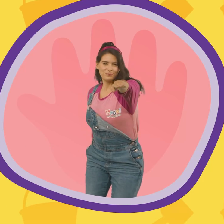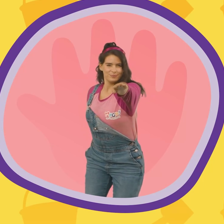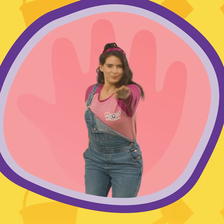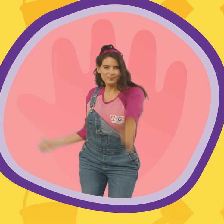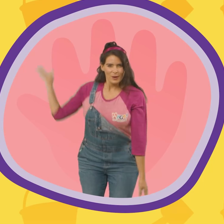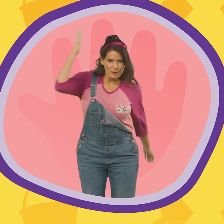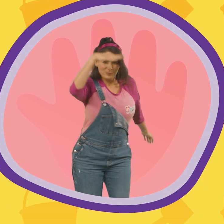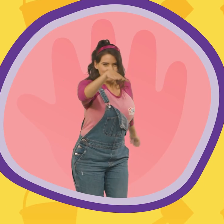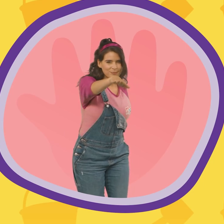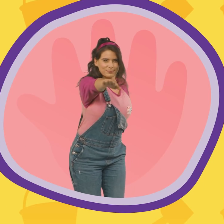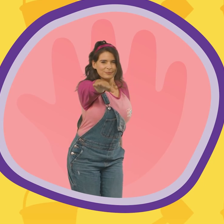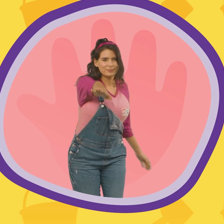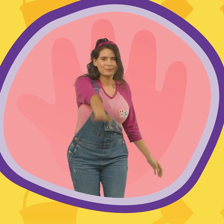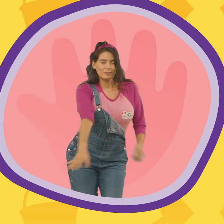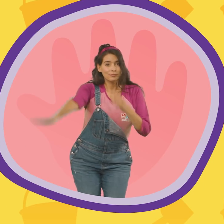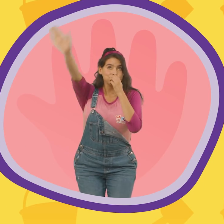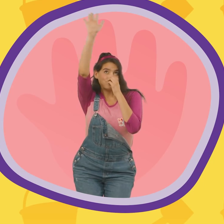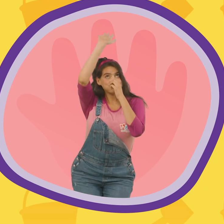Come on, let's go.